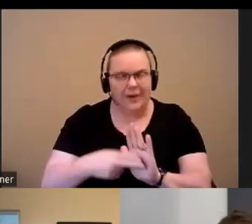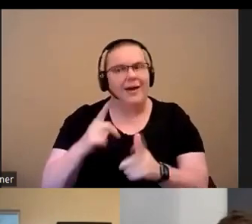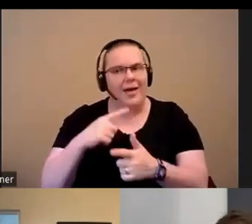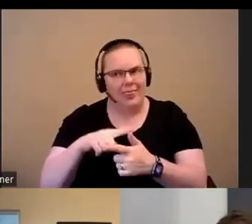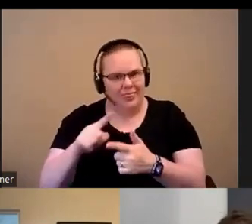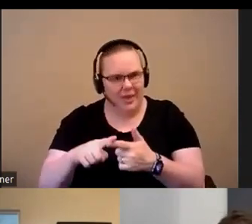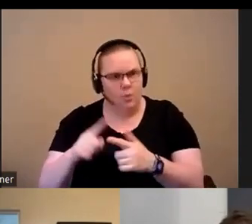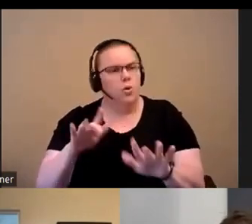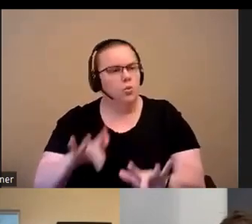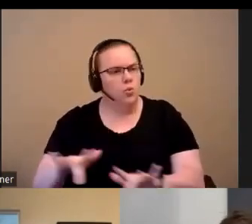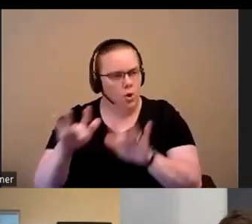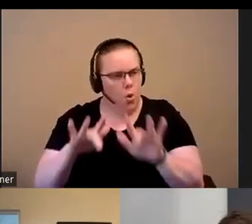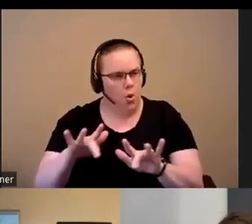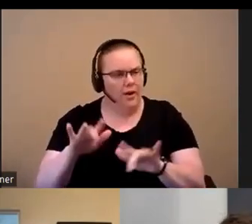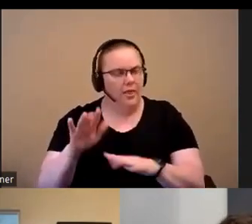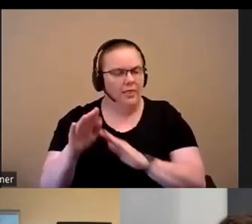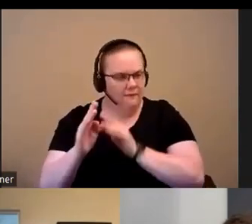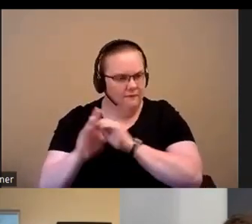then probably around